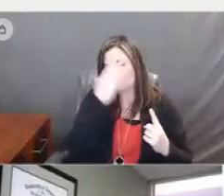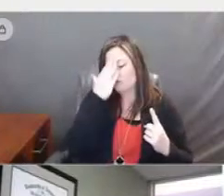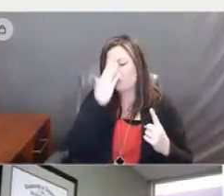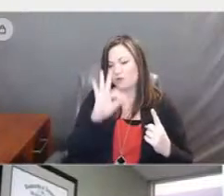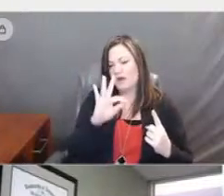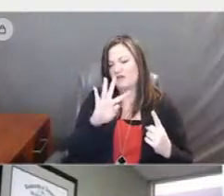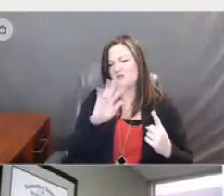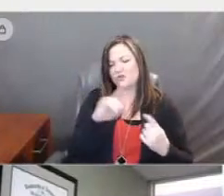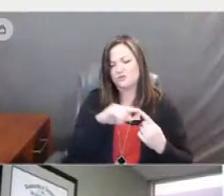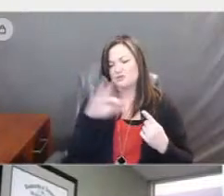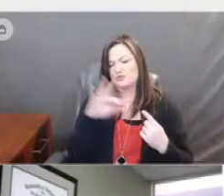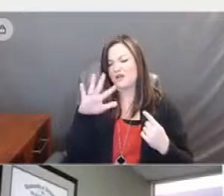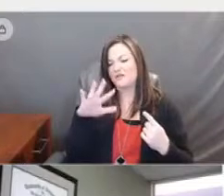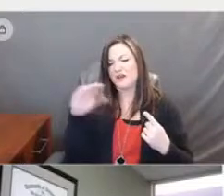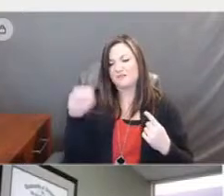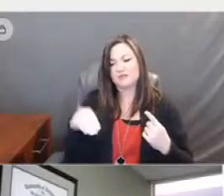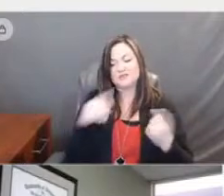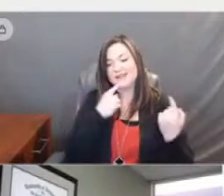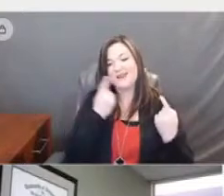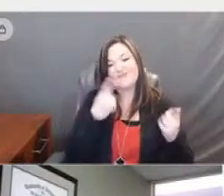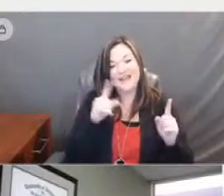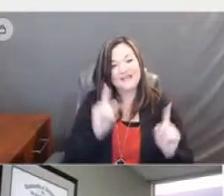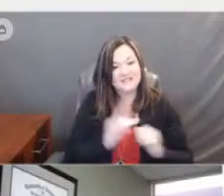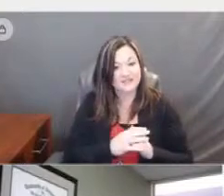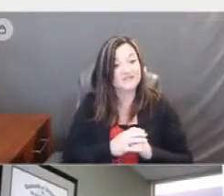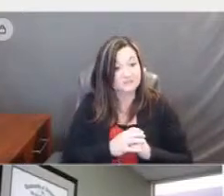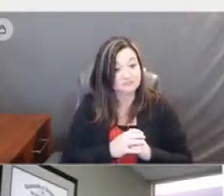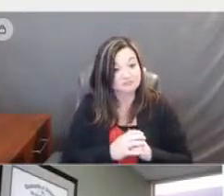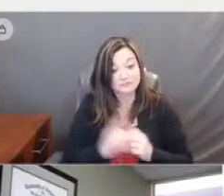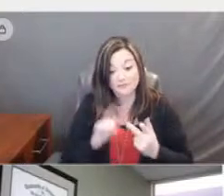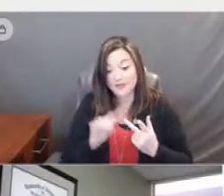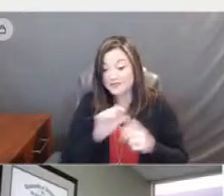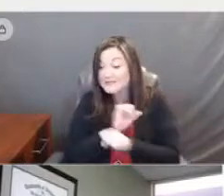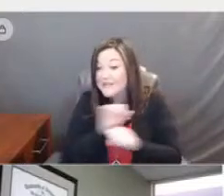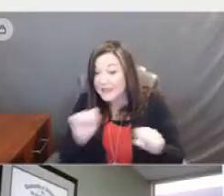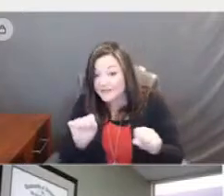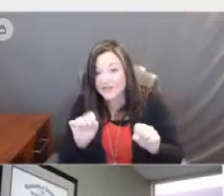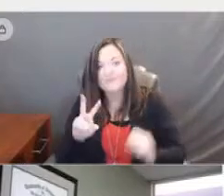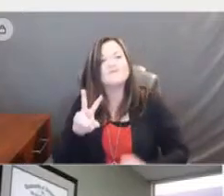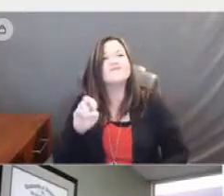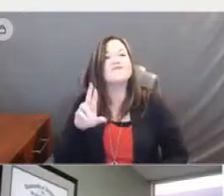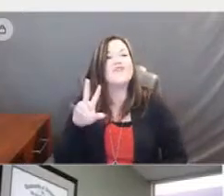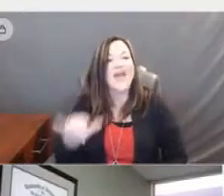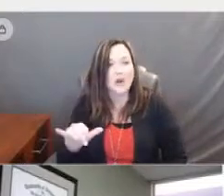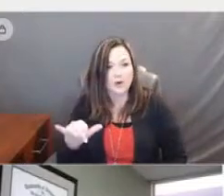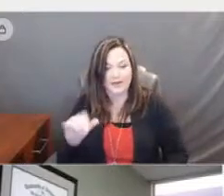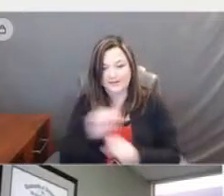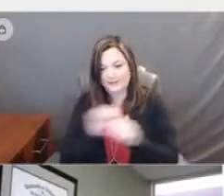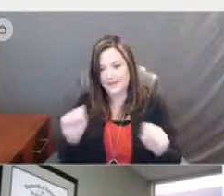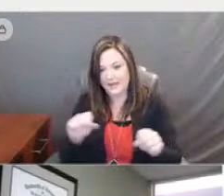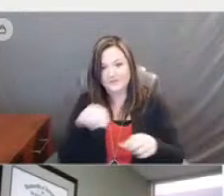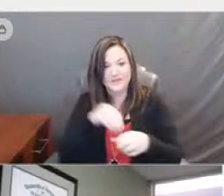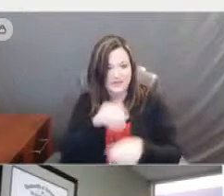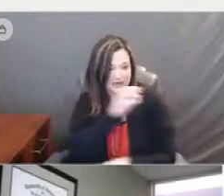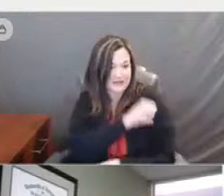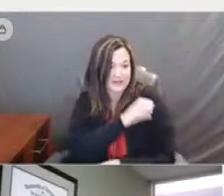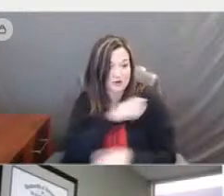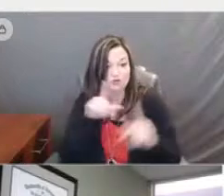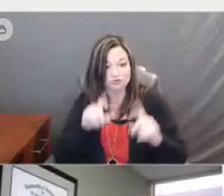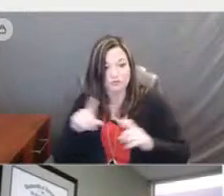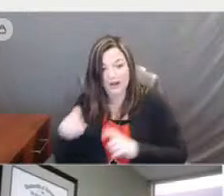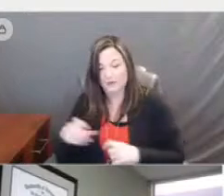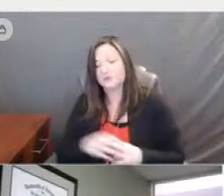and 95% efficacious. Safety-wise, they're very safe in the clinical trials. And since we've had millions